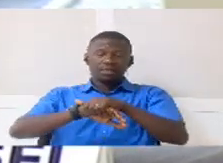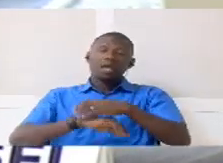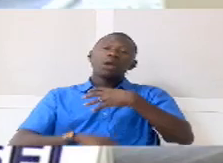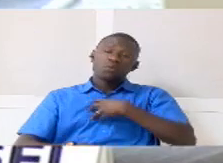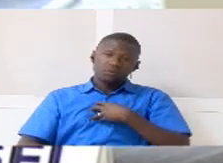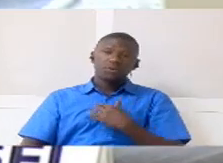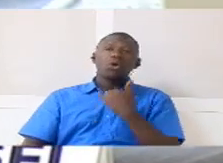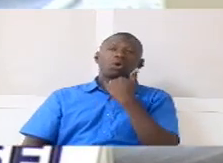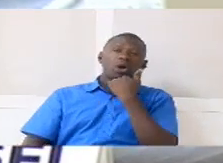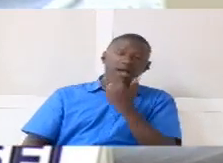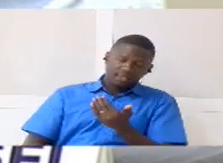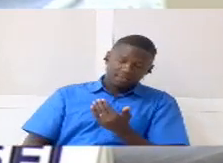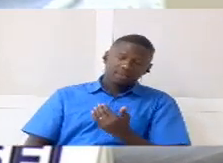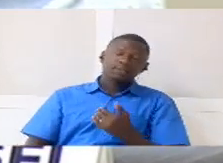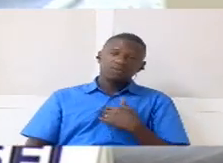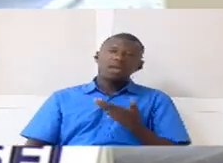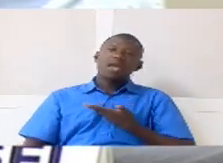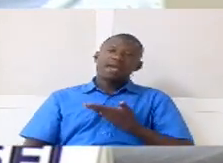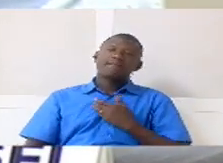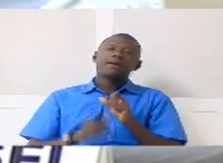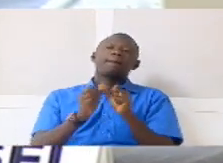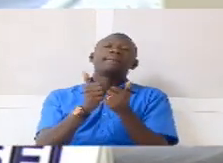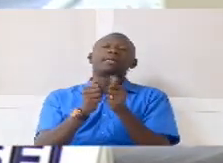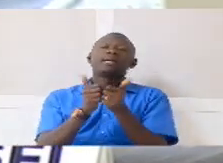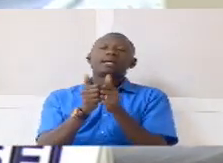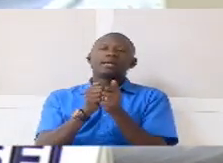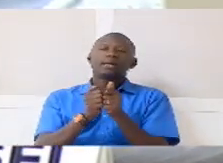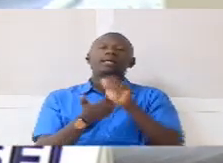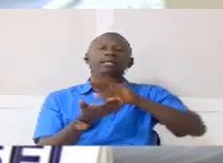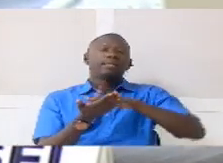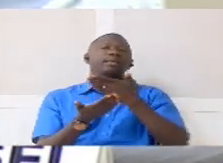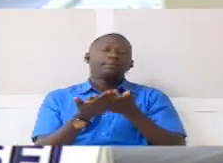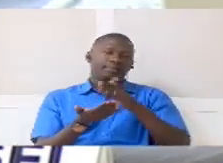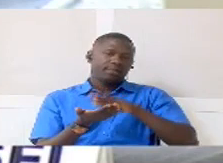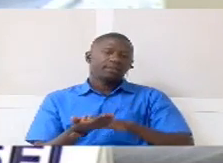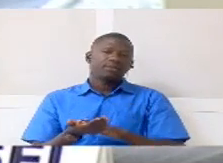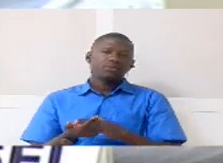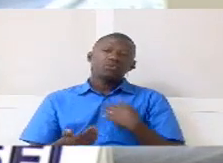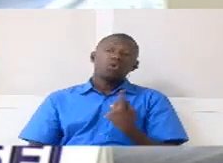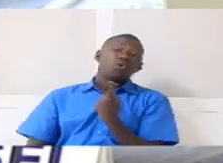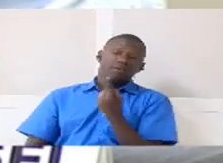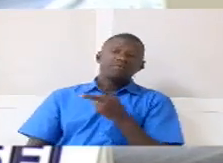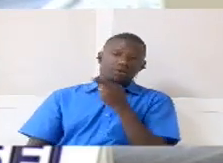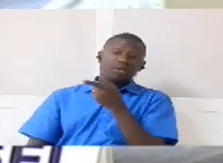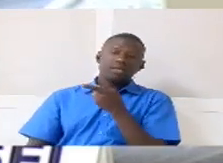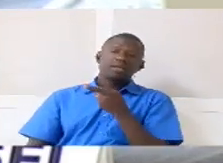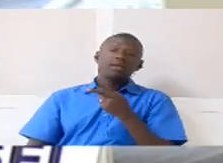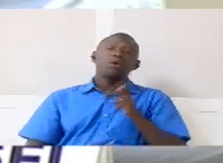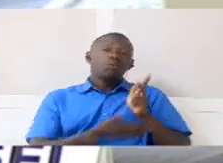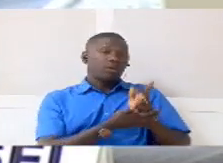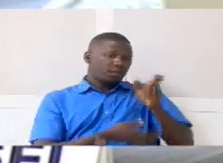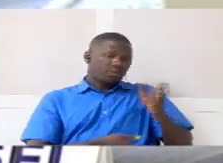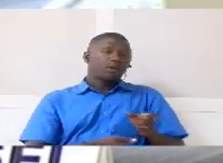Mandinka interpretation, not just for him, but also for a lot of the